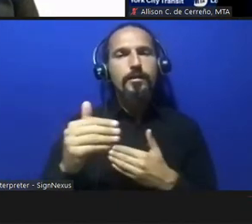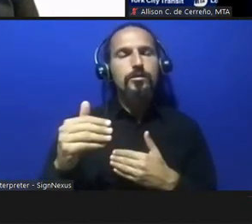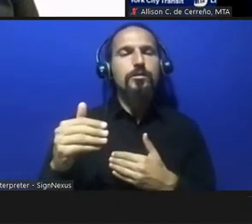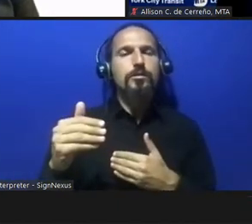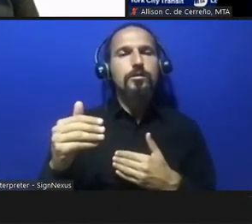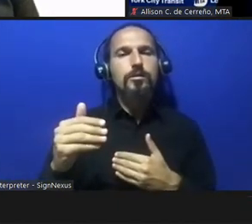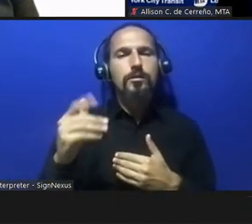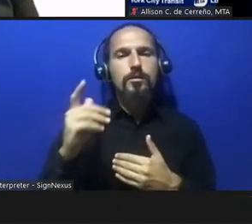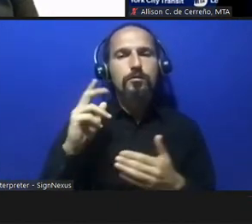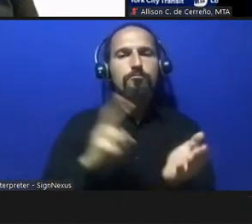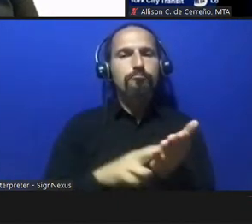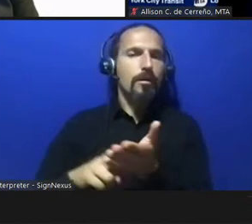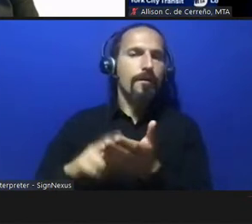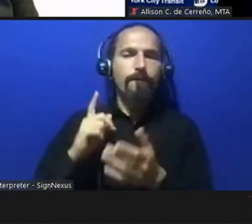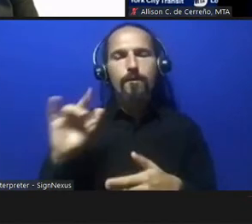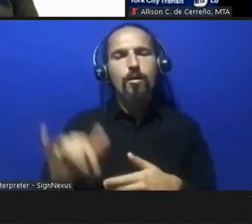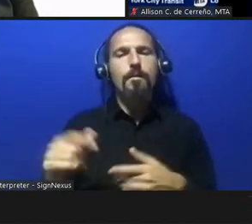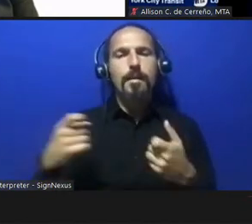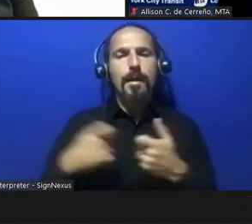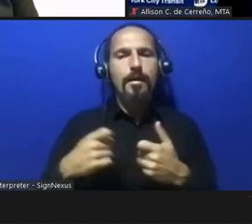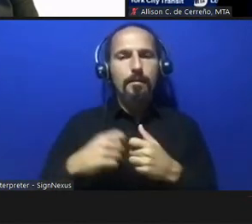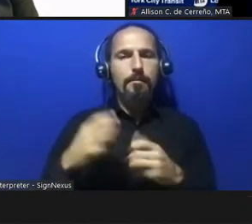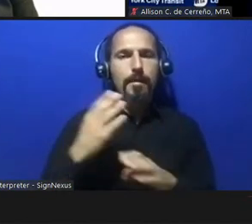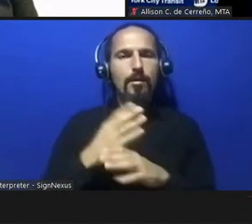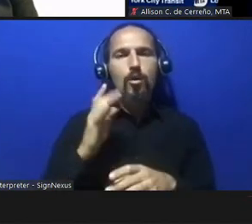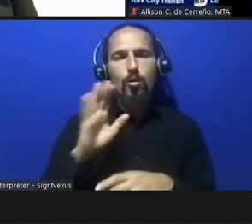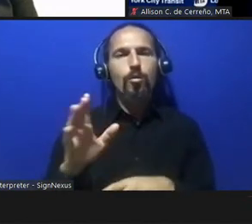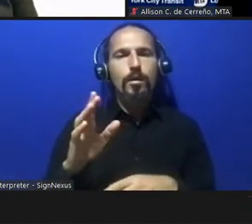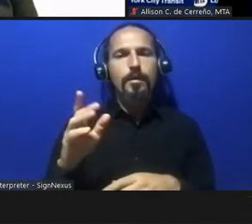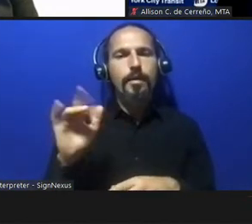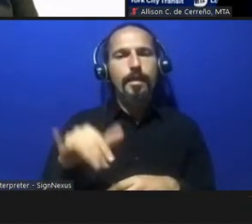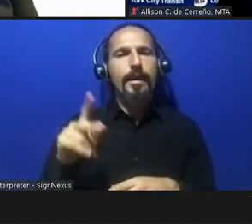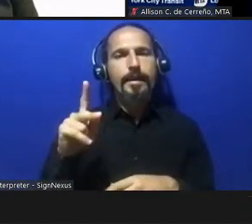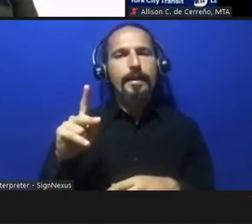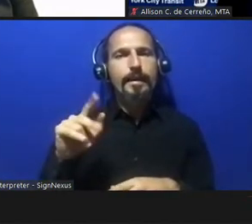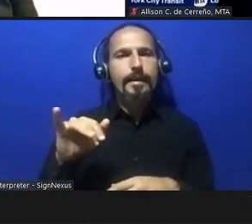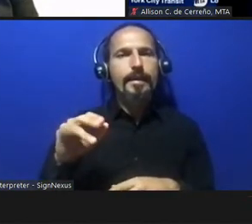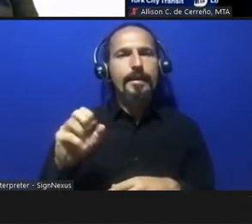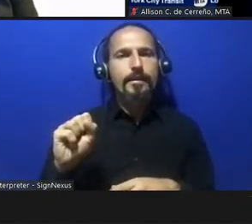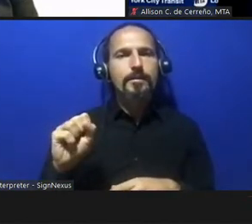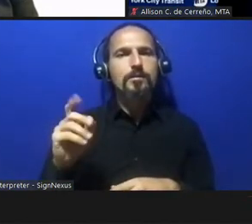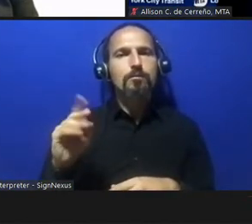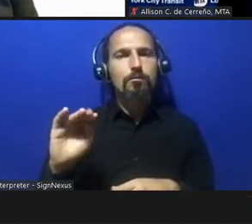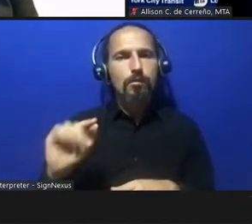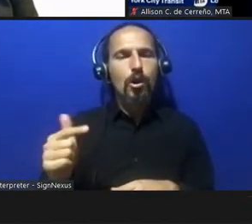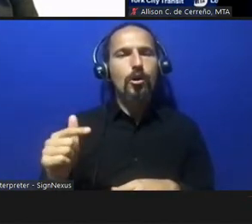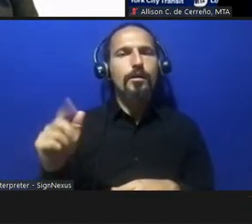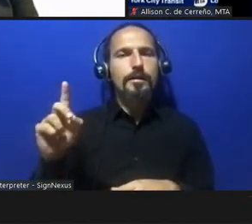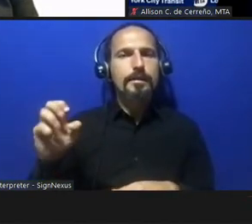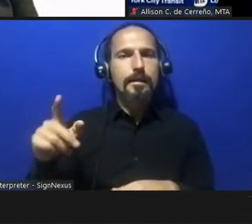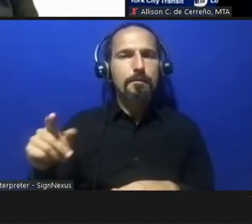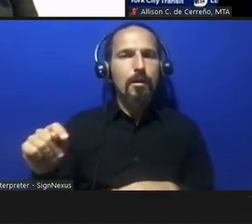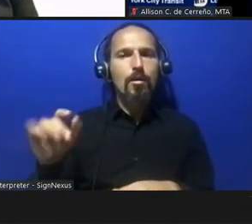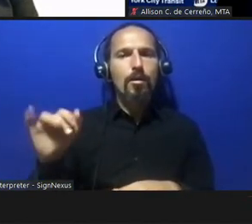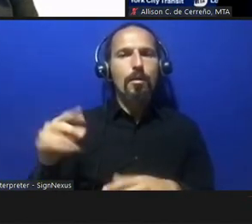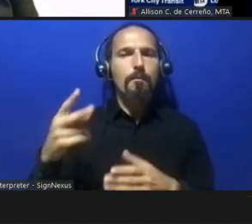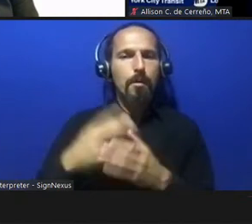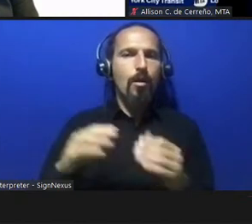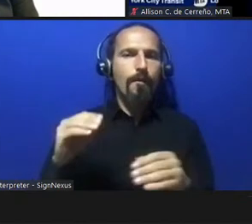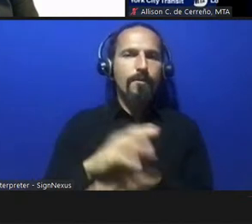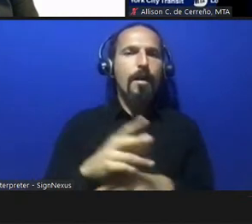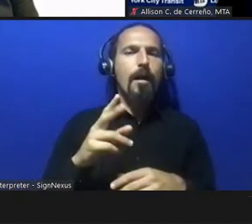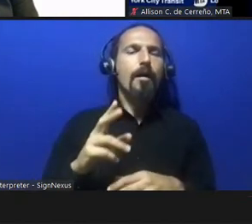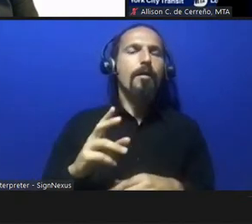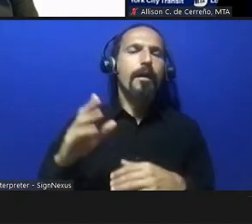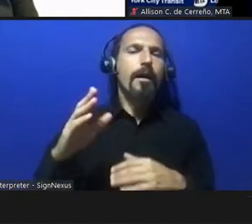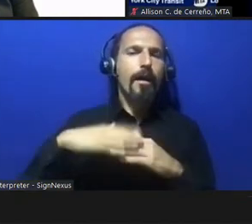of battery electric buses the mta will prioritize the kings bridge depot and gun hill depot both affecting upper manhattan and